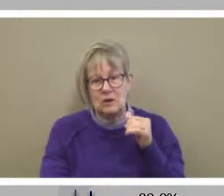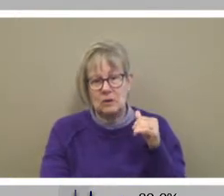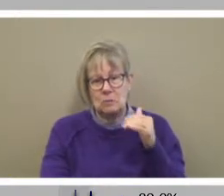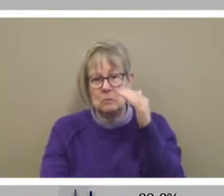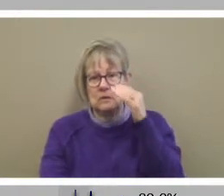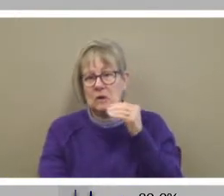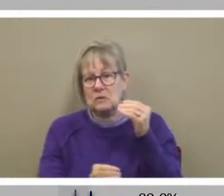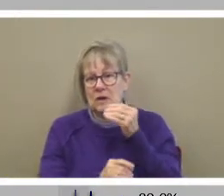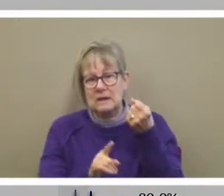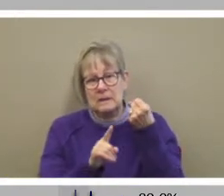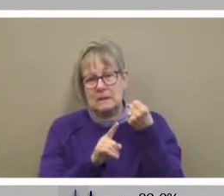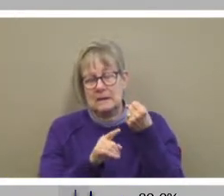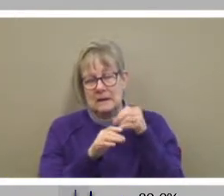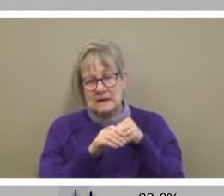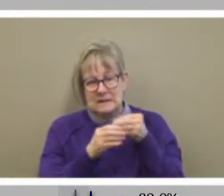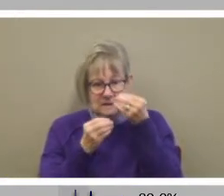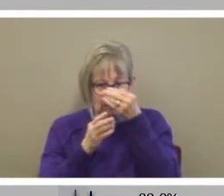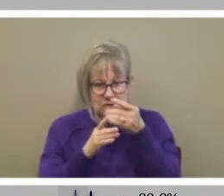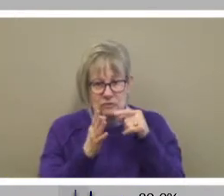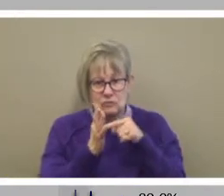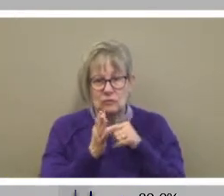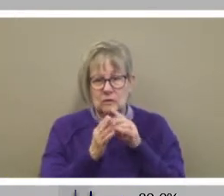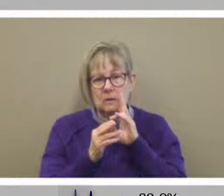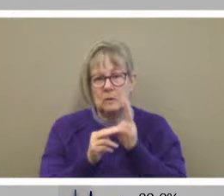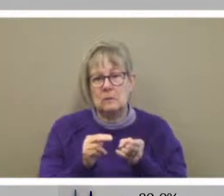there's nothing in the data that shows we're going to continue to see